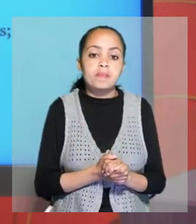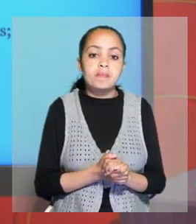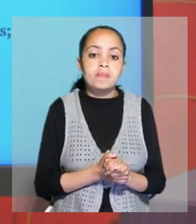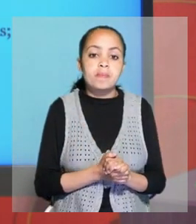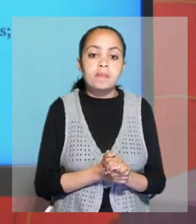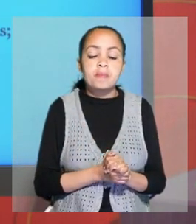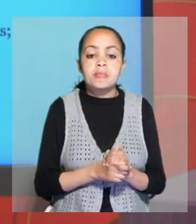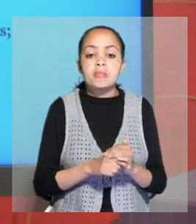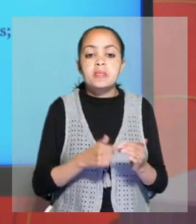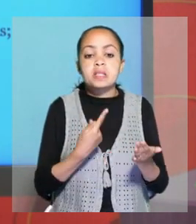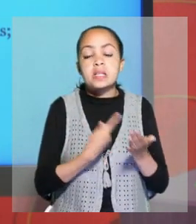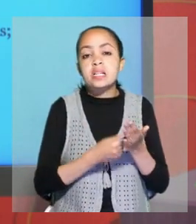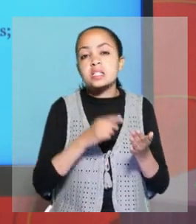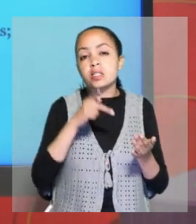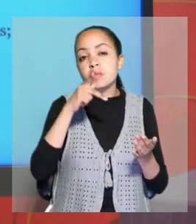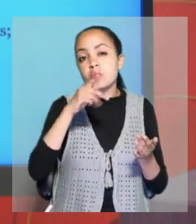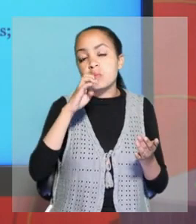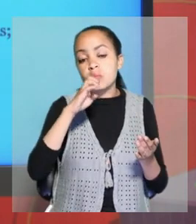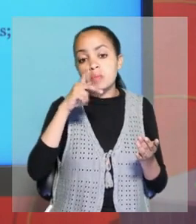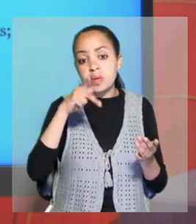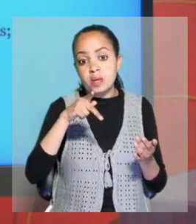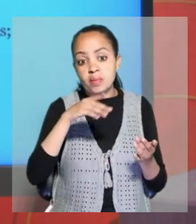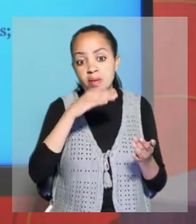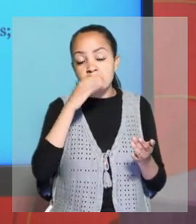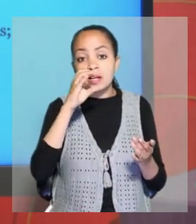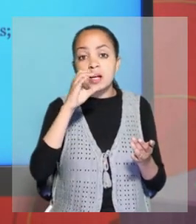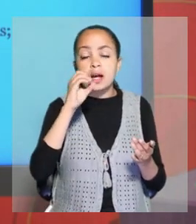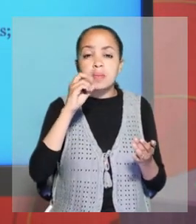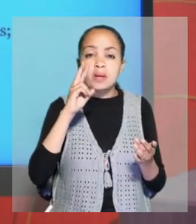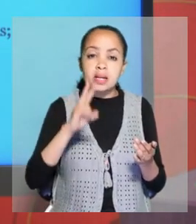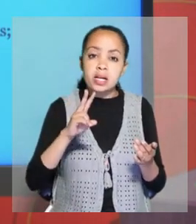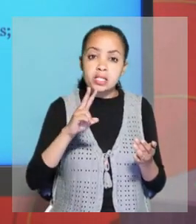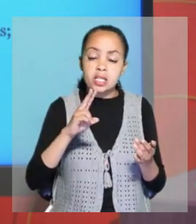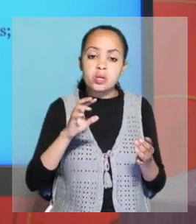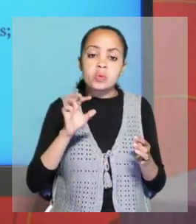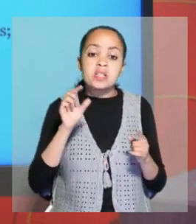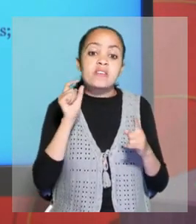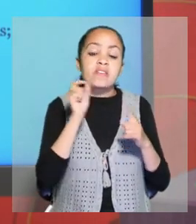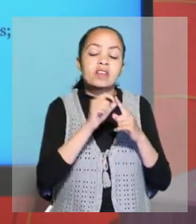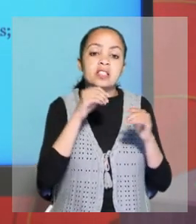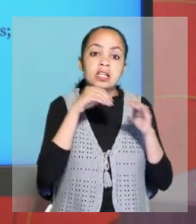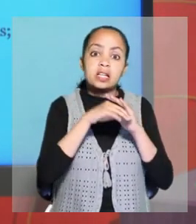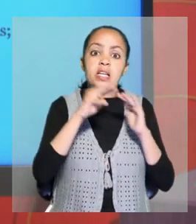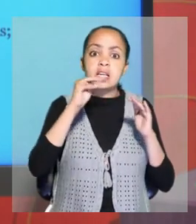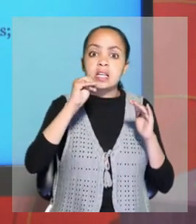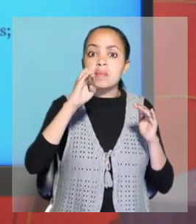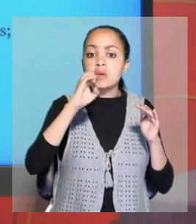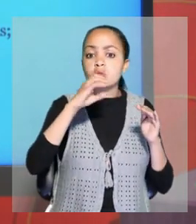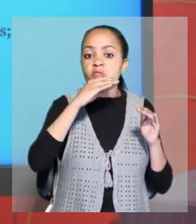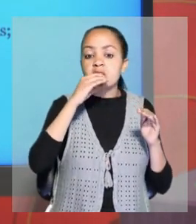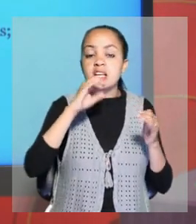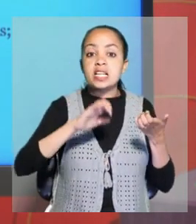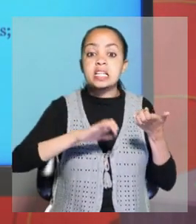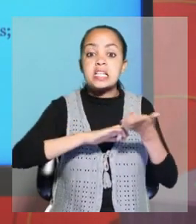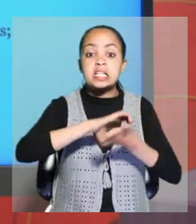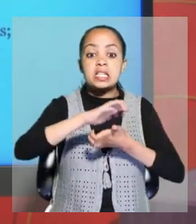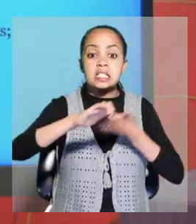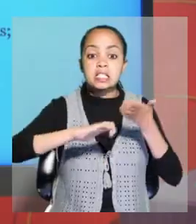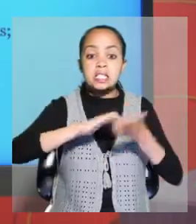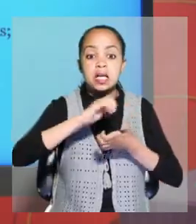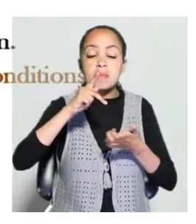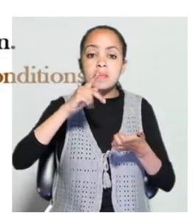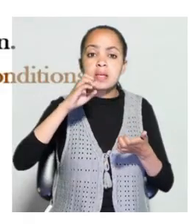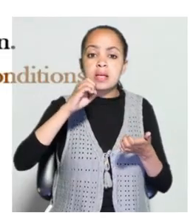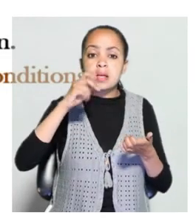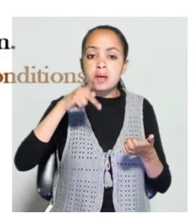There is phosphoenol pyruvate, there is carbon dioxide, which is fixed in mesophyll cell, enzyme phosphoenol pyruvate